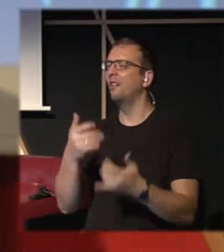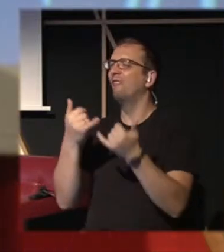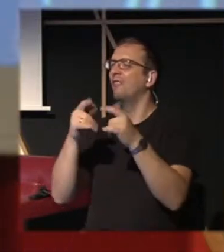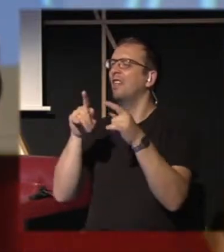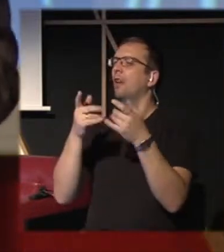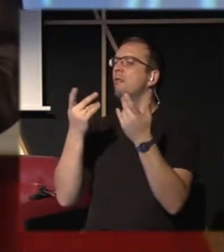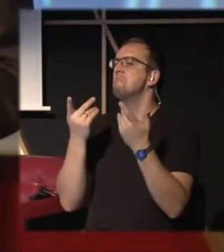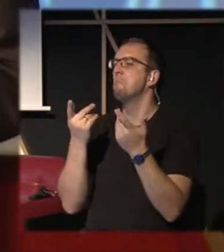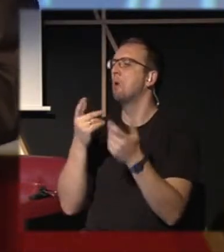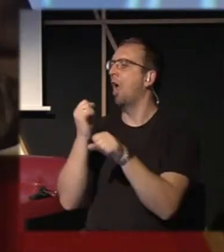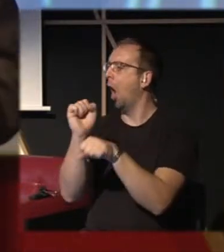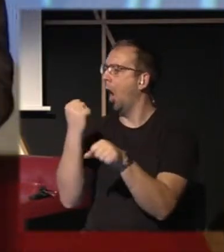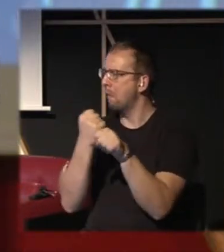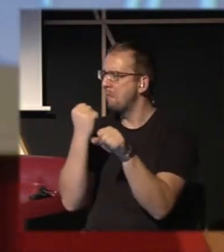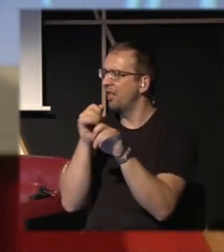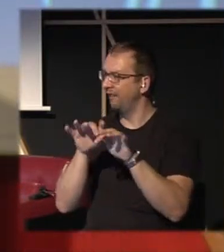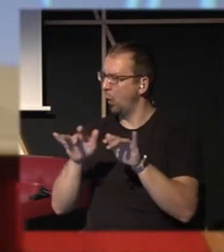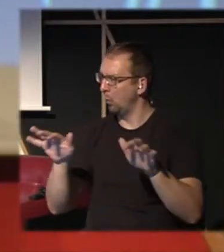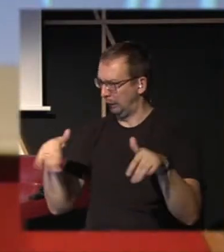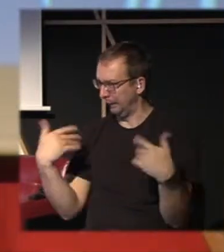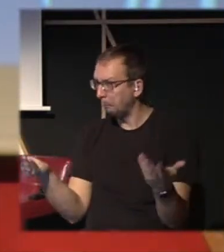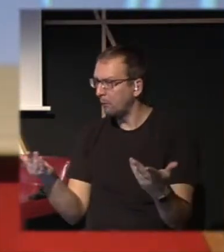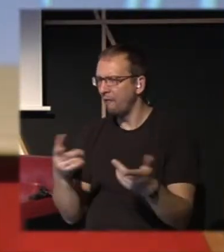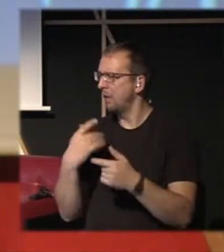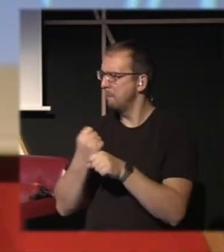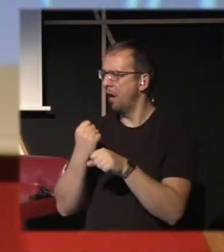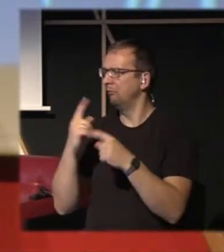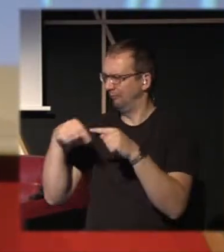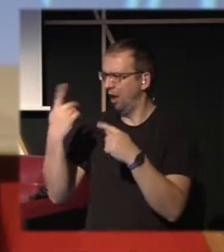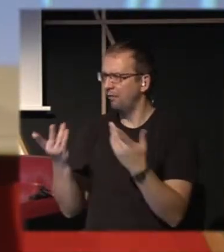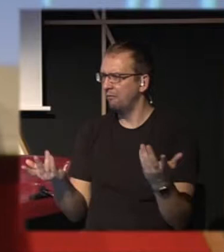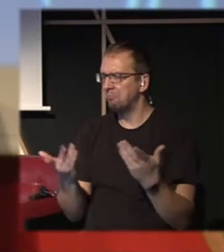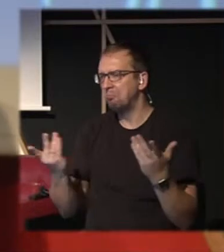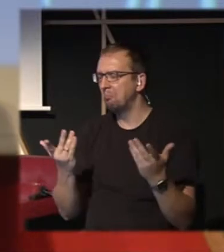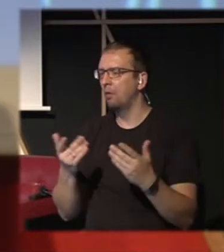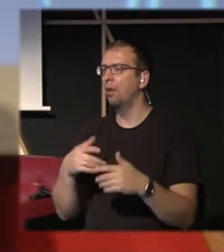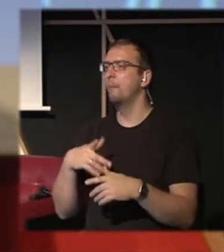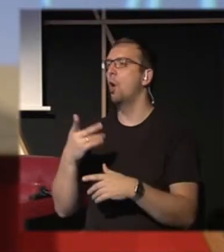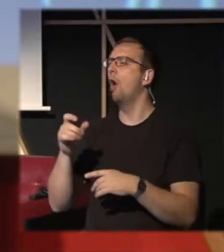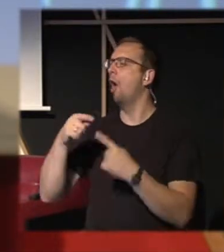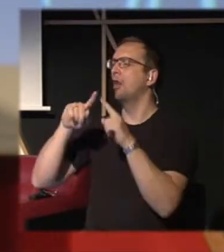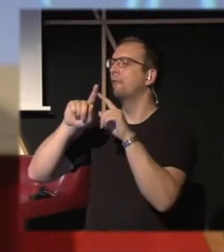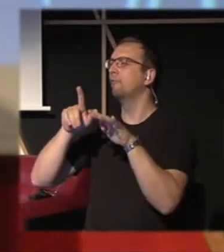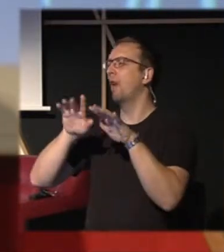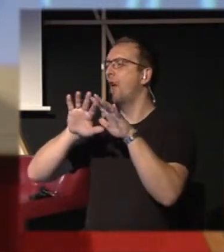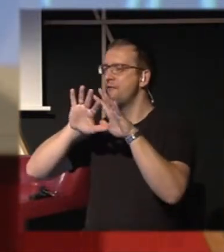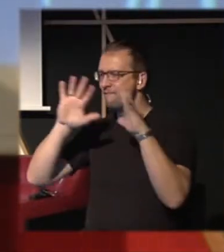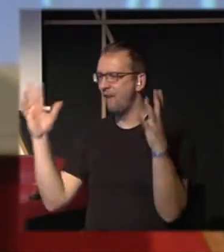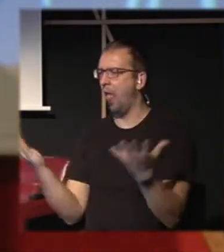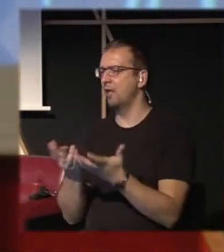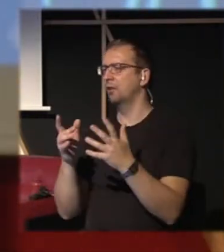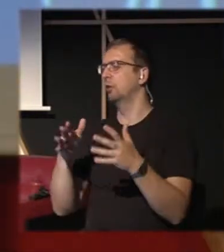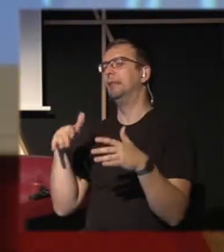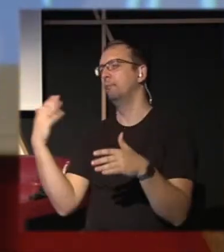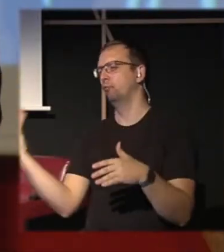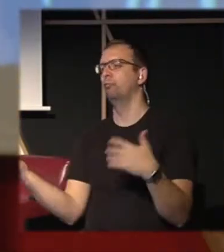say putting it into the UEFA club licensing regulations in 2015 has made a big step. And